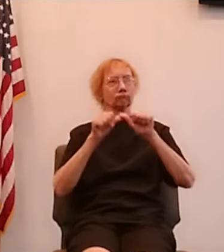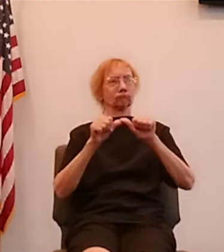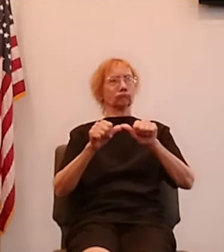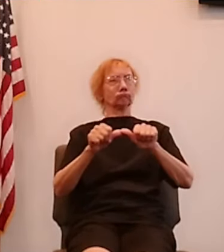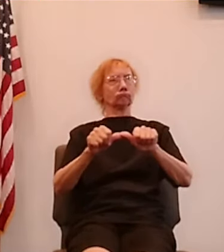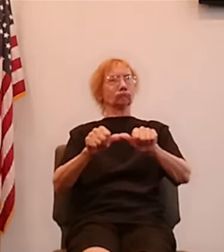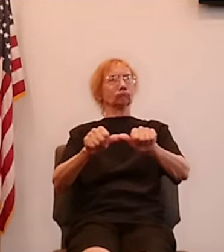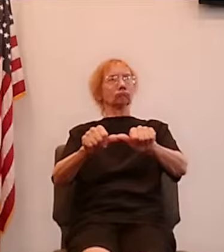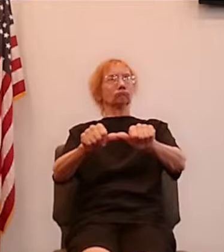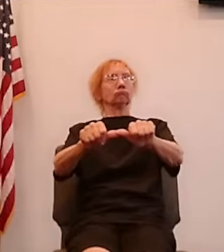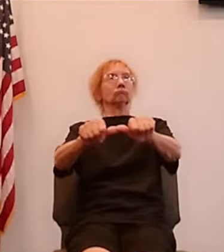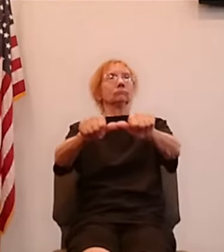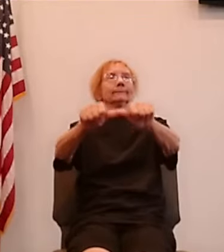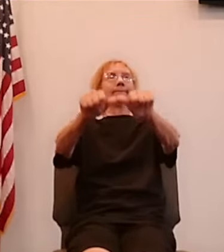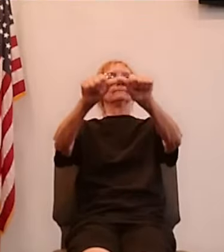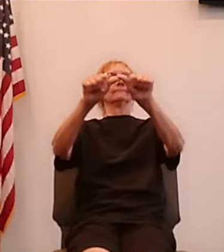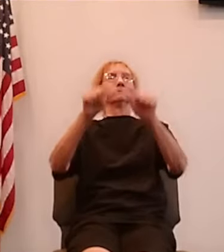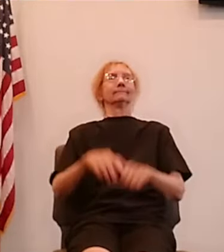same.